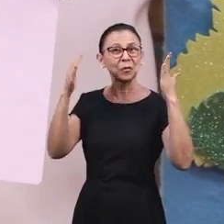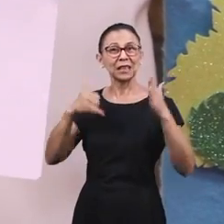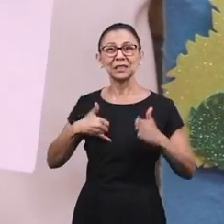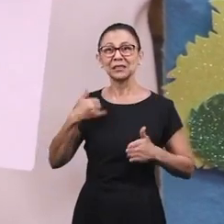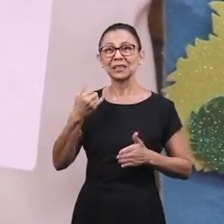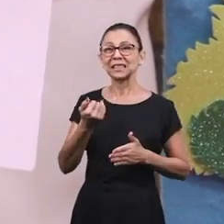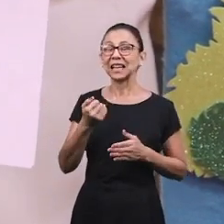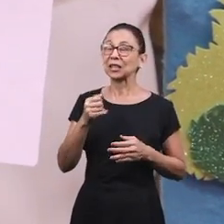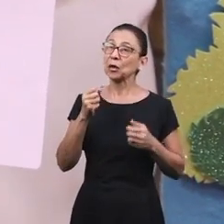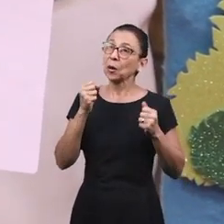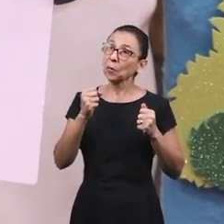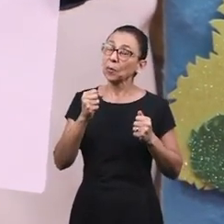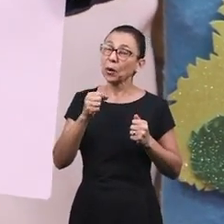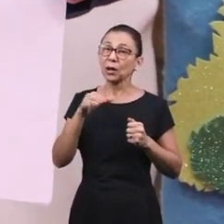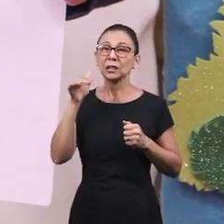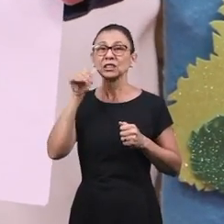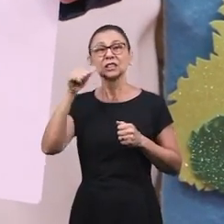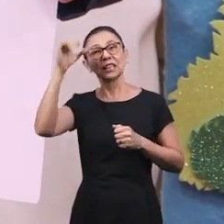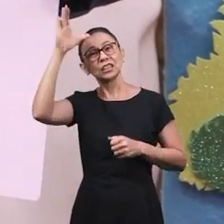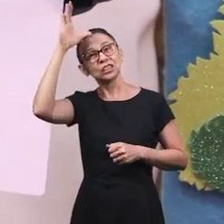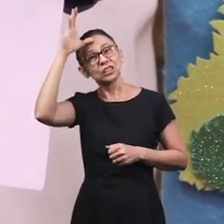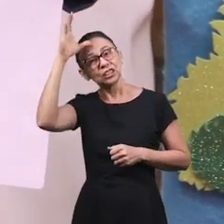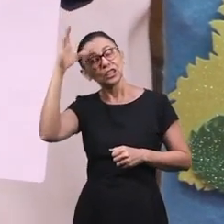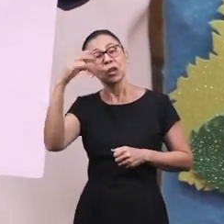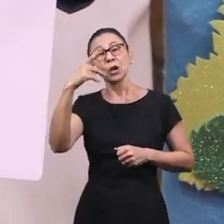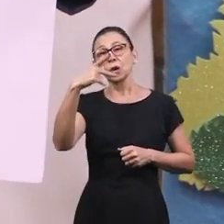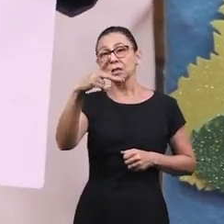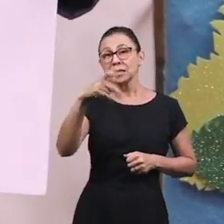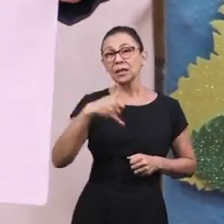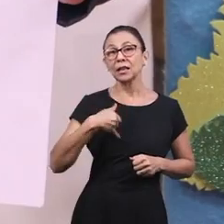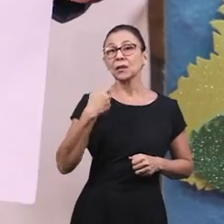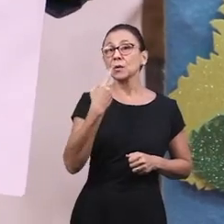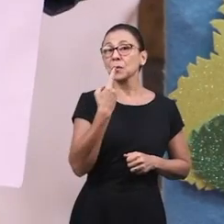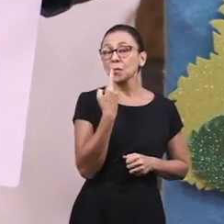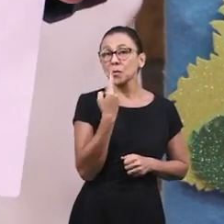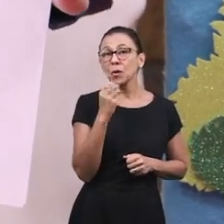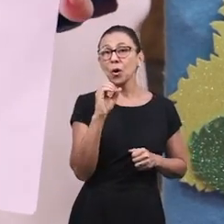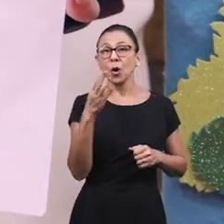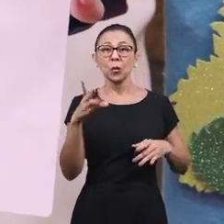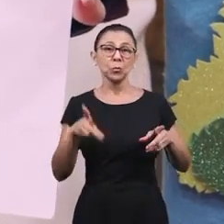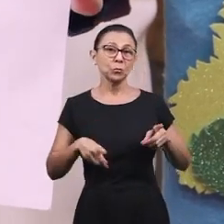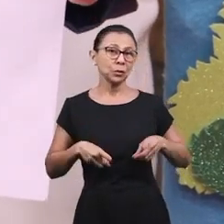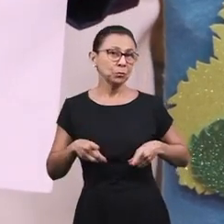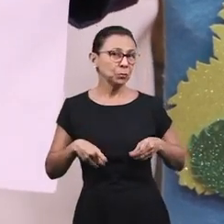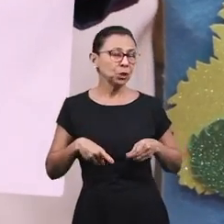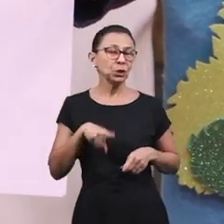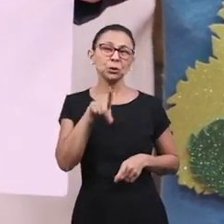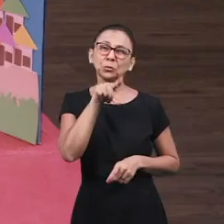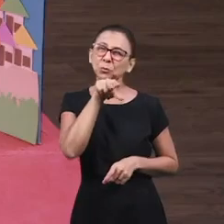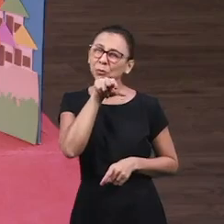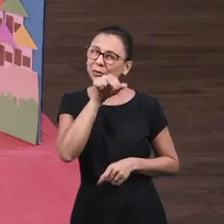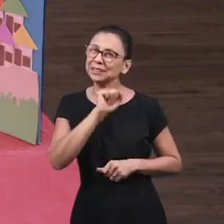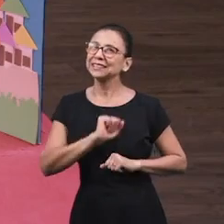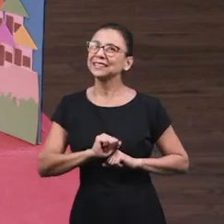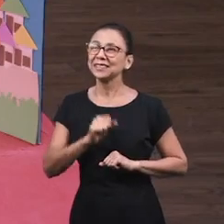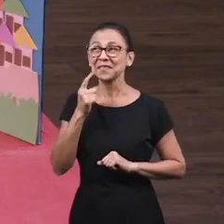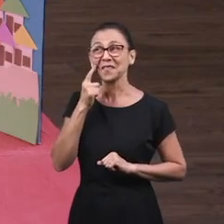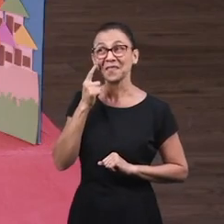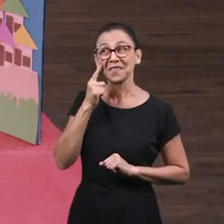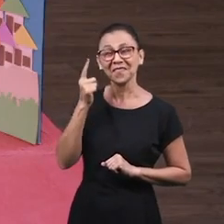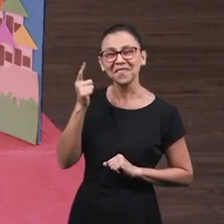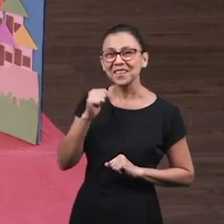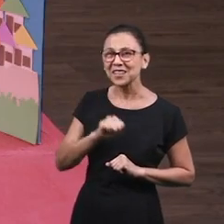birthday, yours, your brother, your sister, your cousins, your friend. And the day that